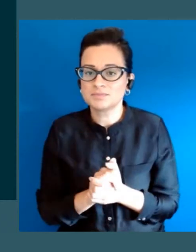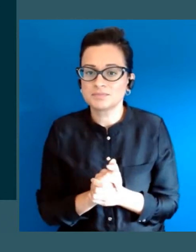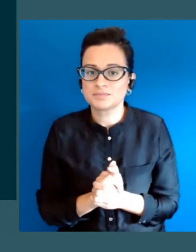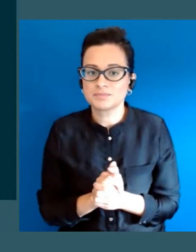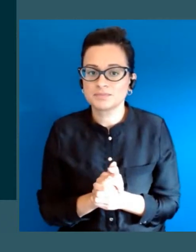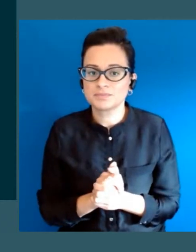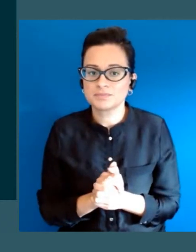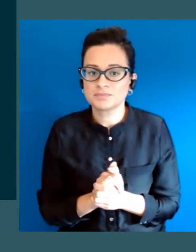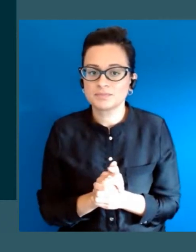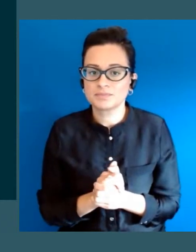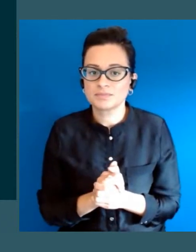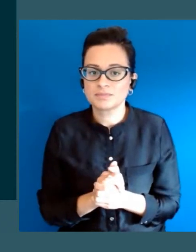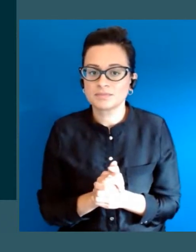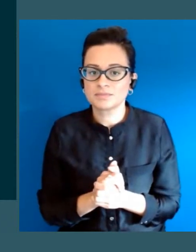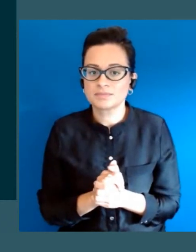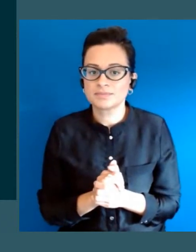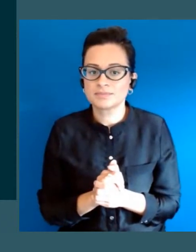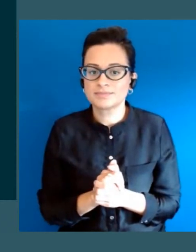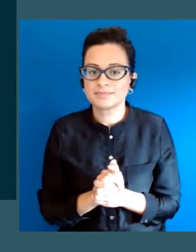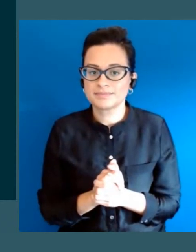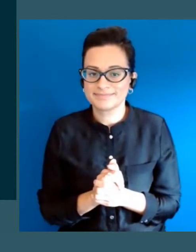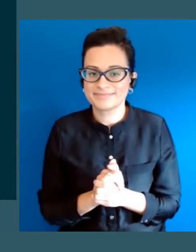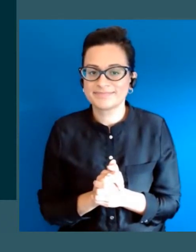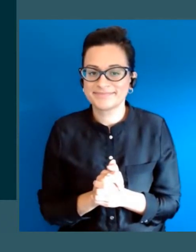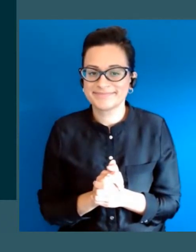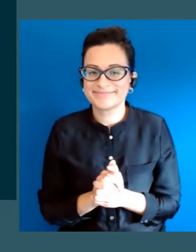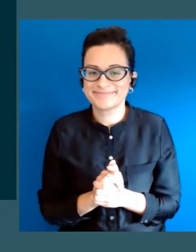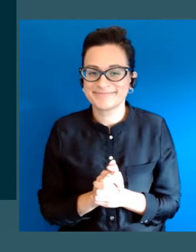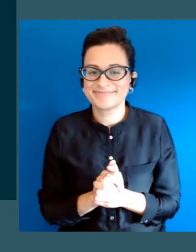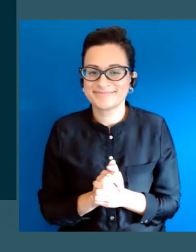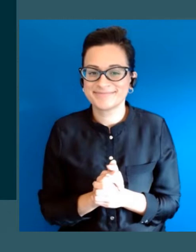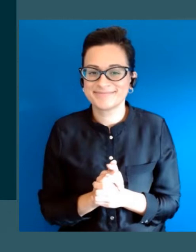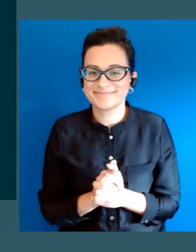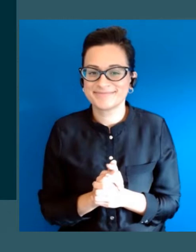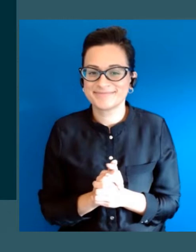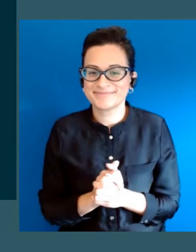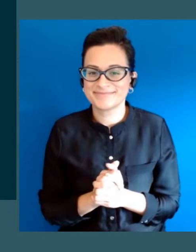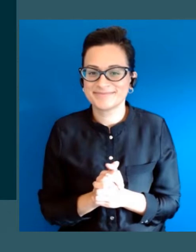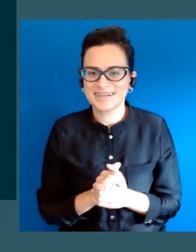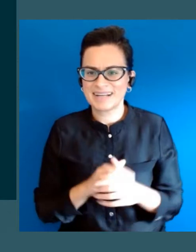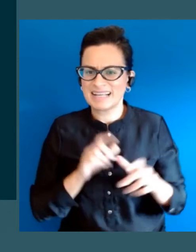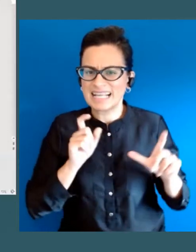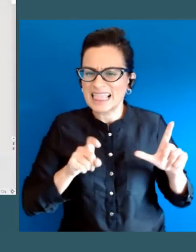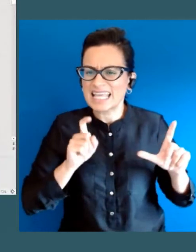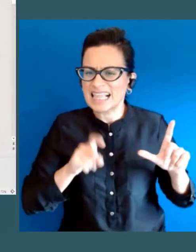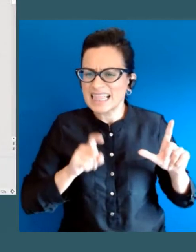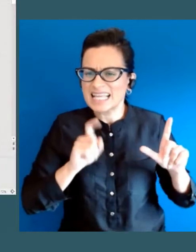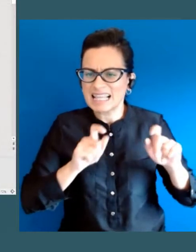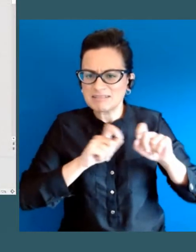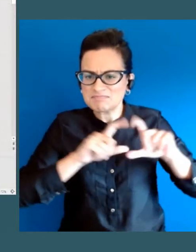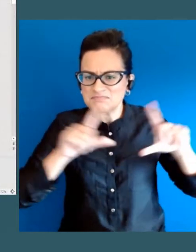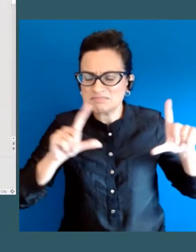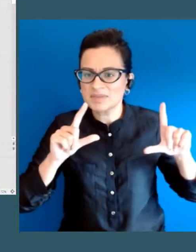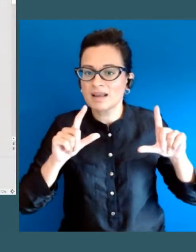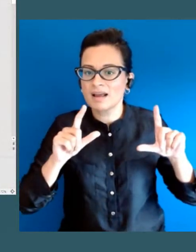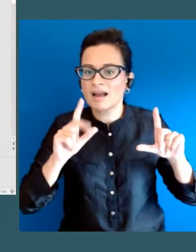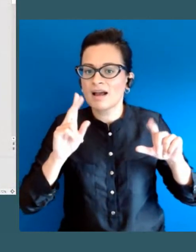Laura, Lydia, they're not clicking through. Yeah, they're not, are they? What I'll do is I'll reshare